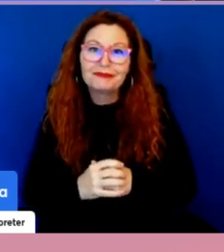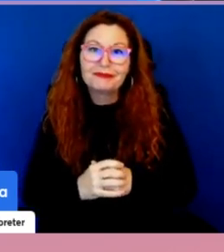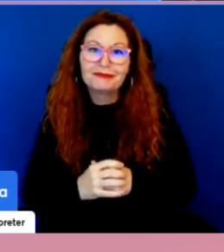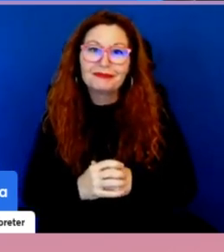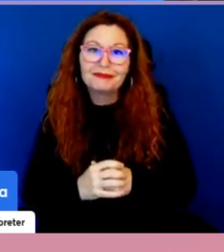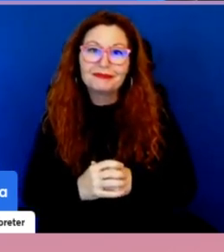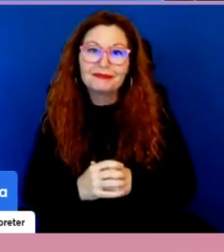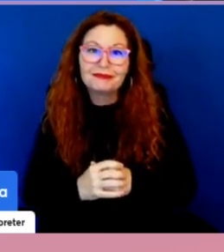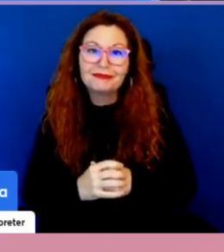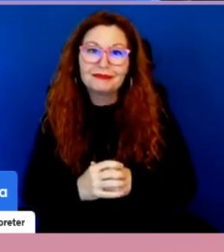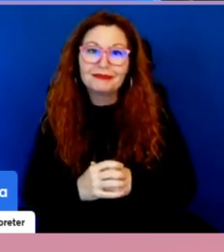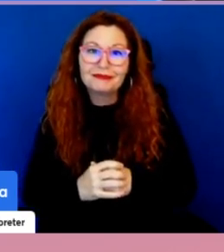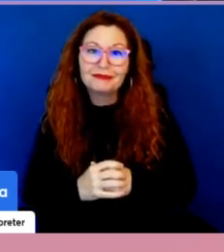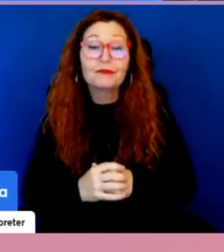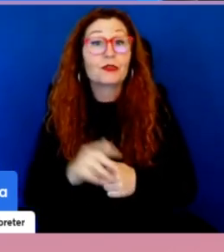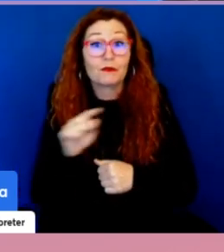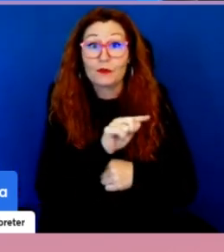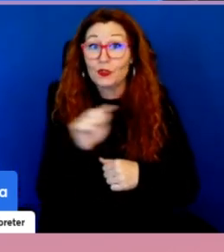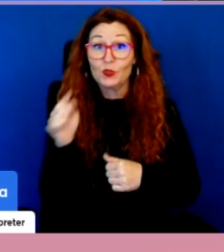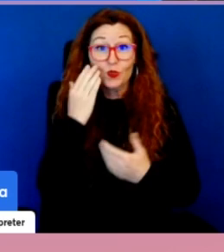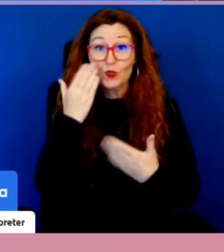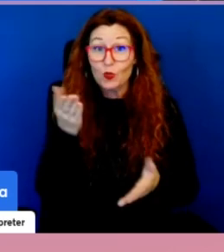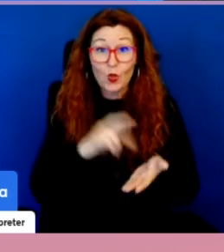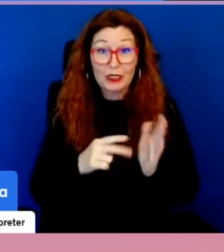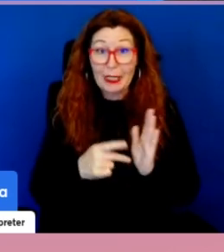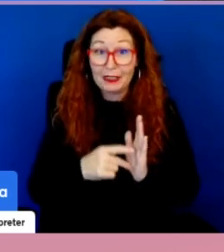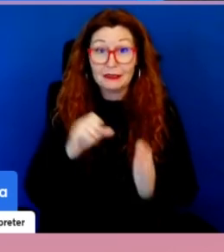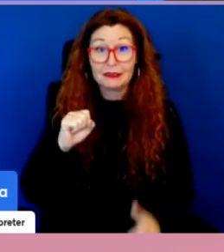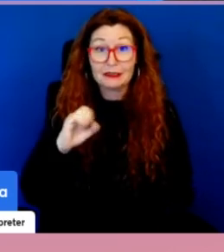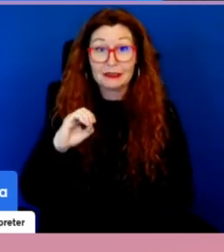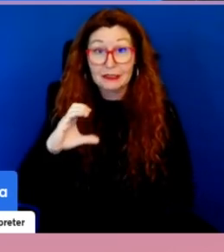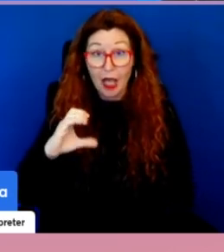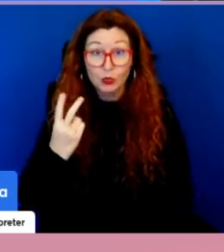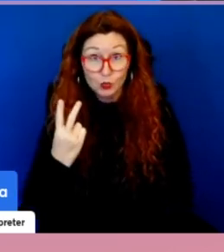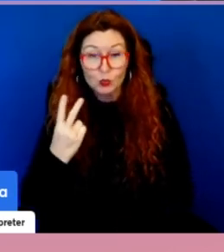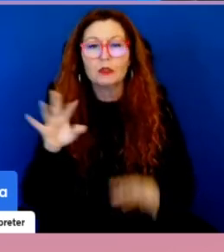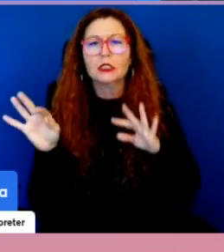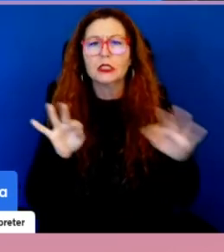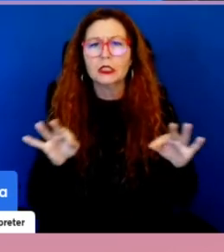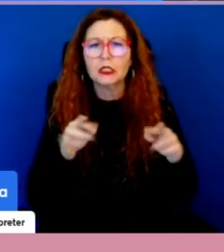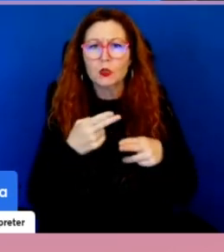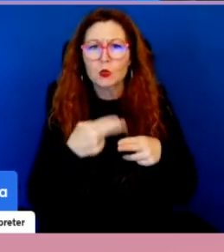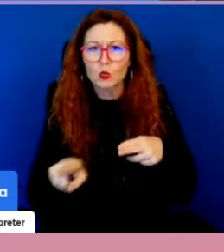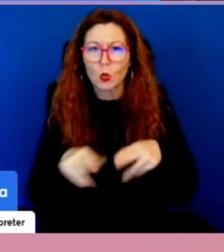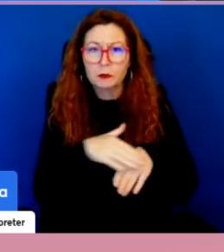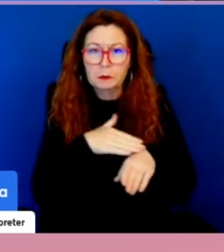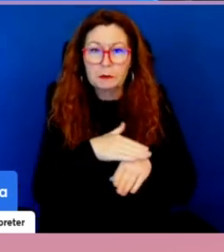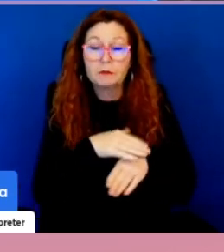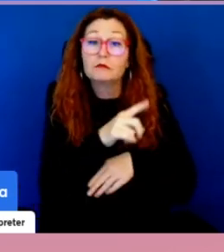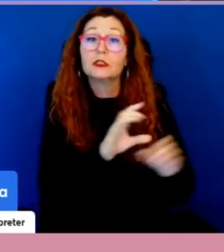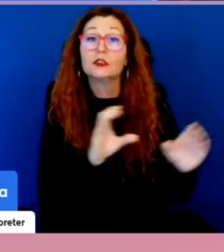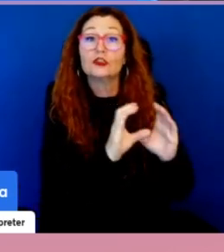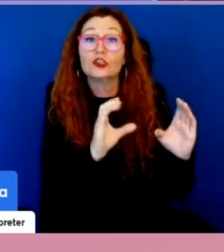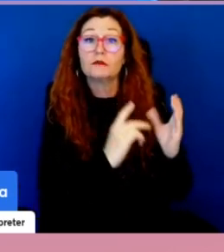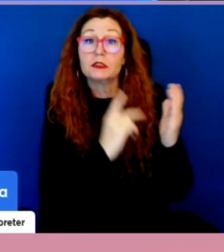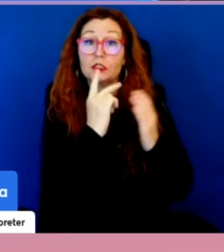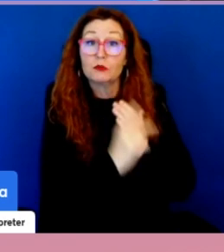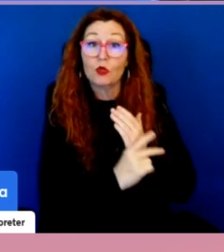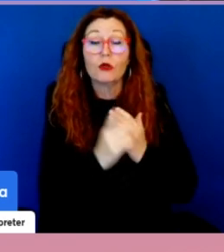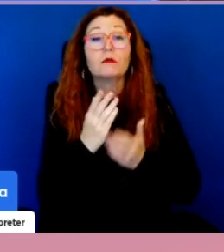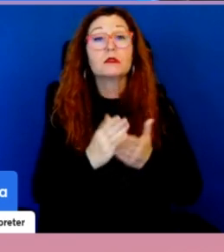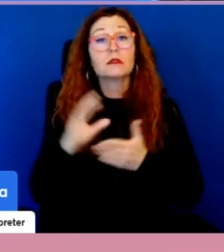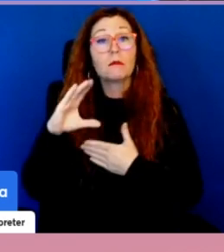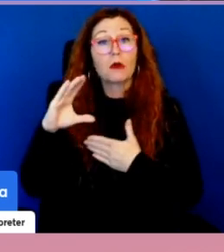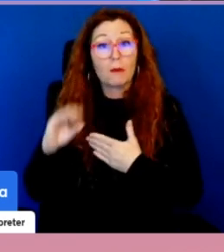for those of you that don't know what SOC 2 is, we'll cover it really quickly. SOC 2 is a certification program companies go through,